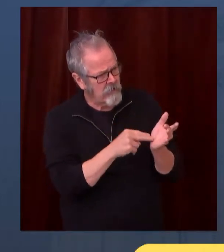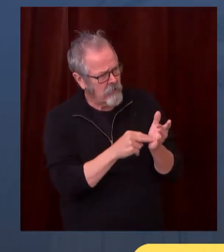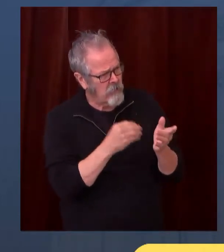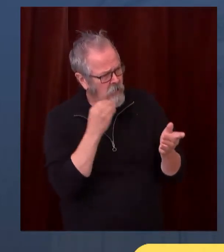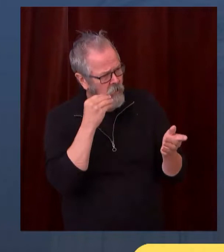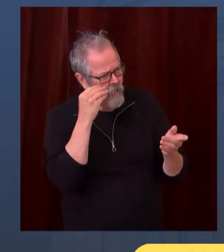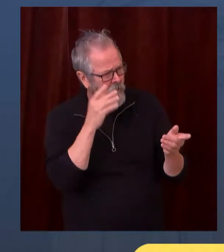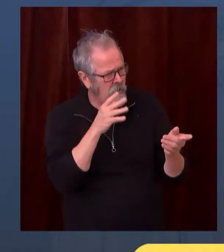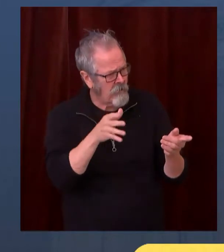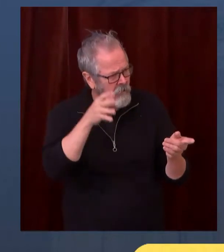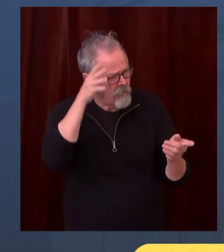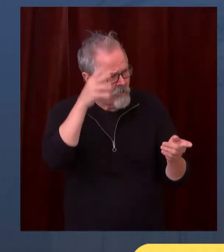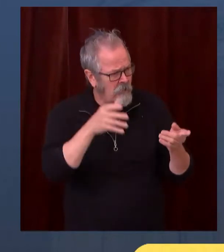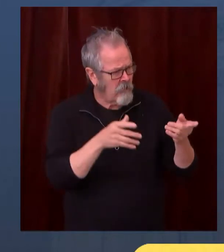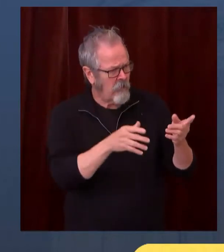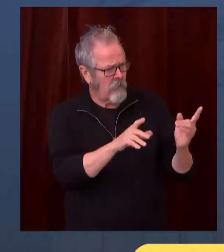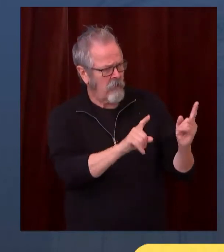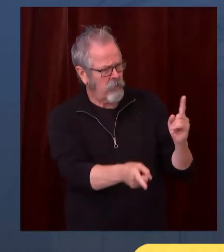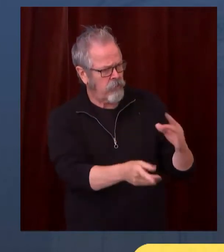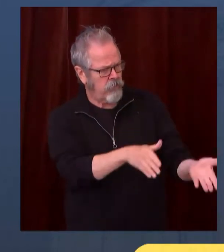John Weisman.